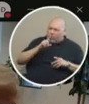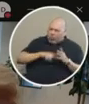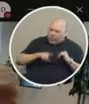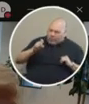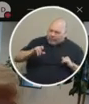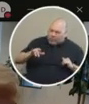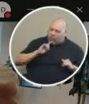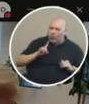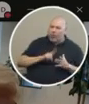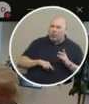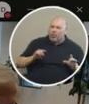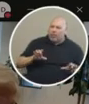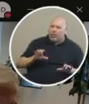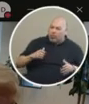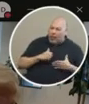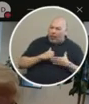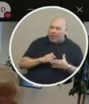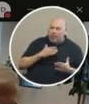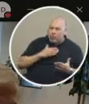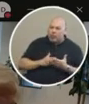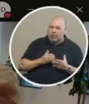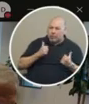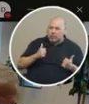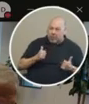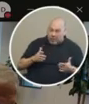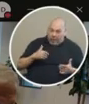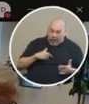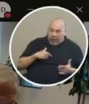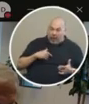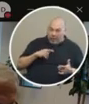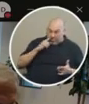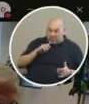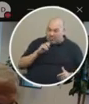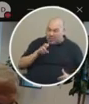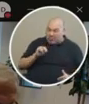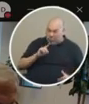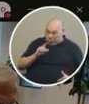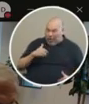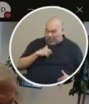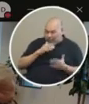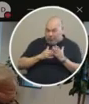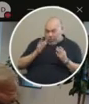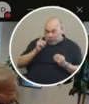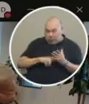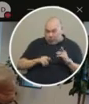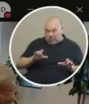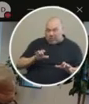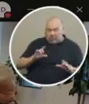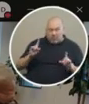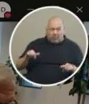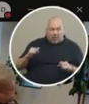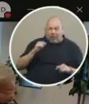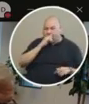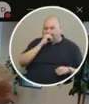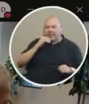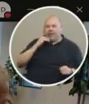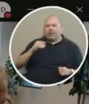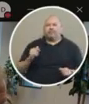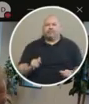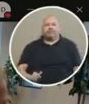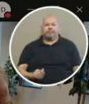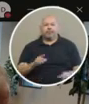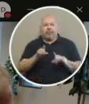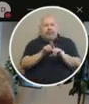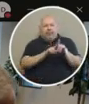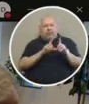are and what we've been doing? That would be really great to have as a memo or as an email. Sure, I can get back that information, sir. Okay, and